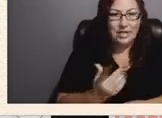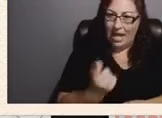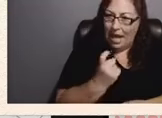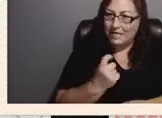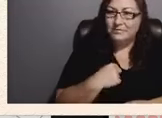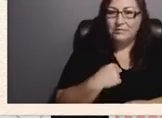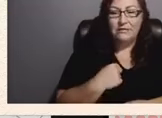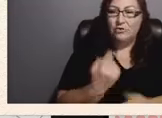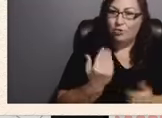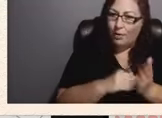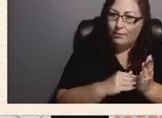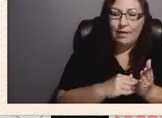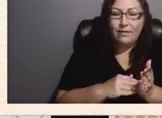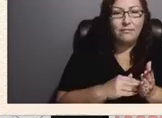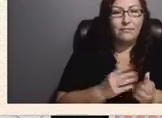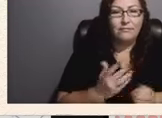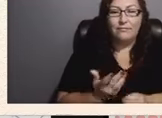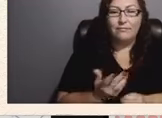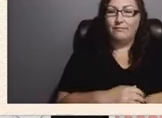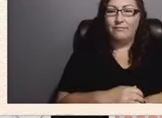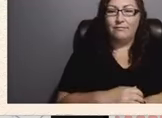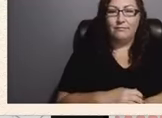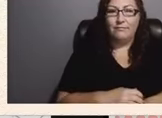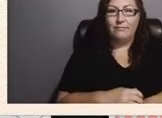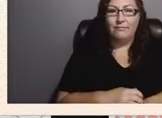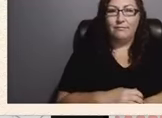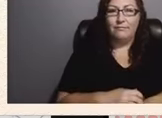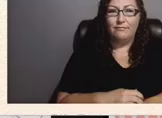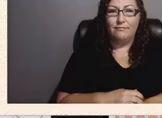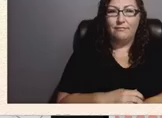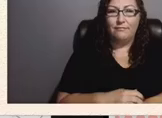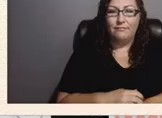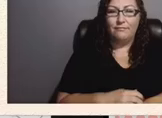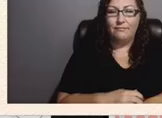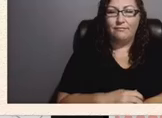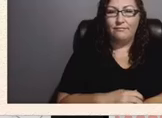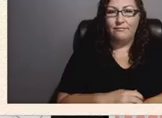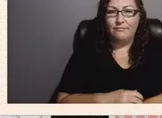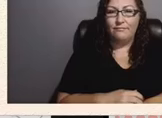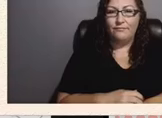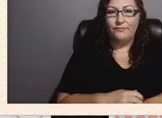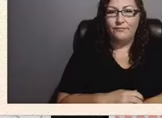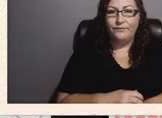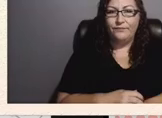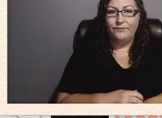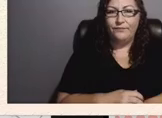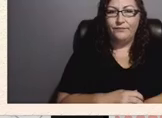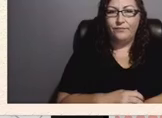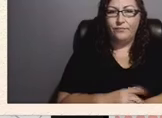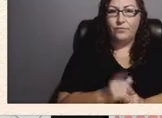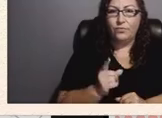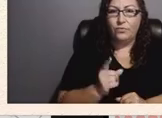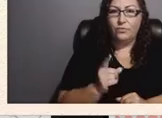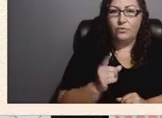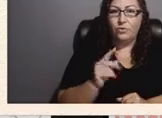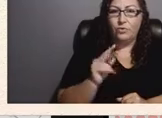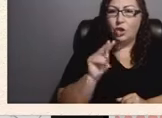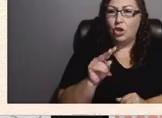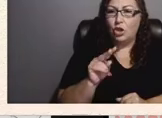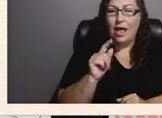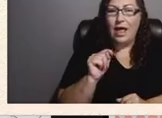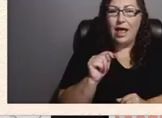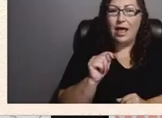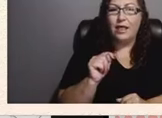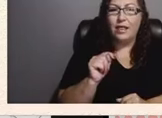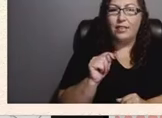mindful of the person that you're looking at. You're looking at the person first, not the